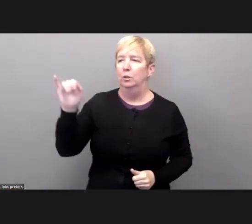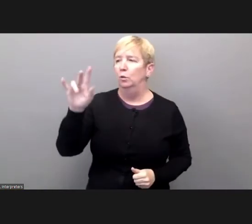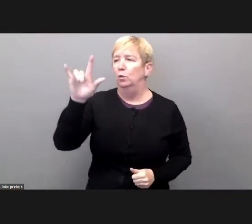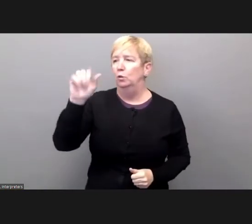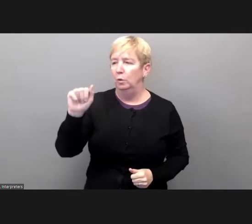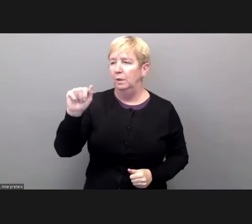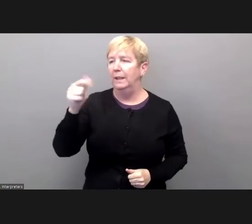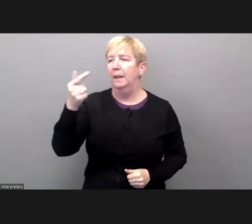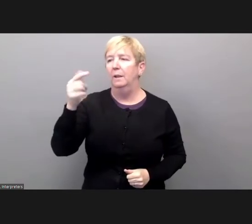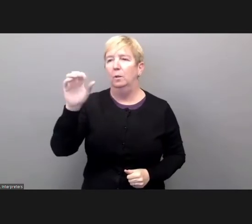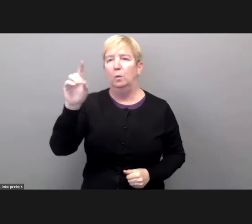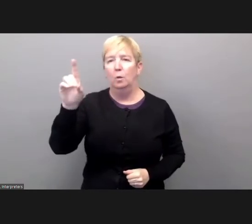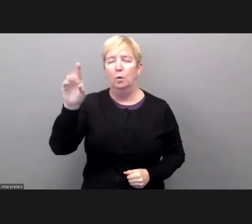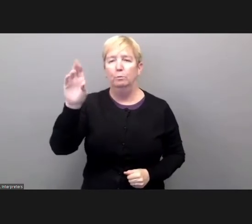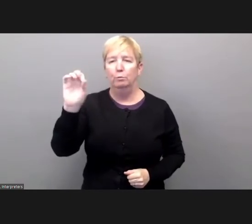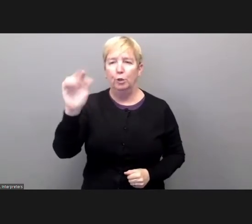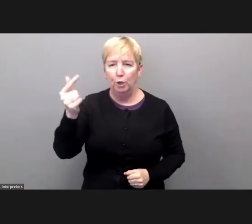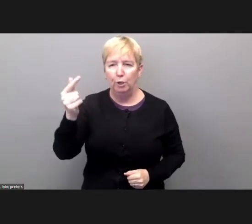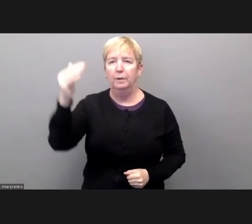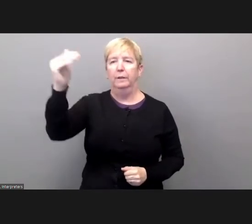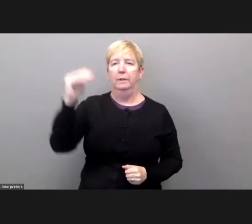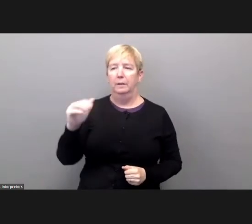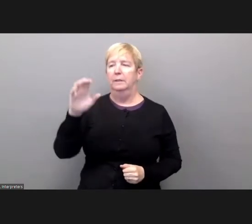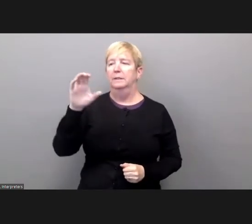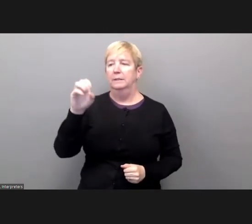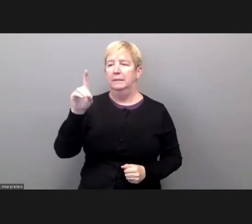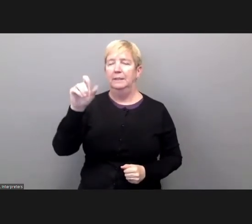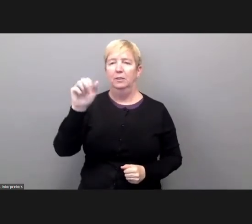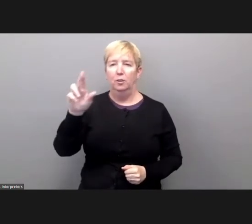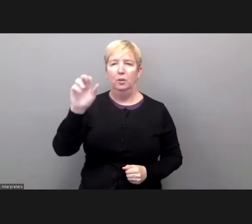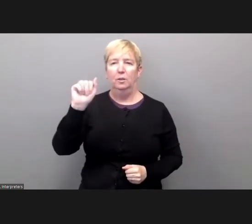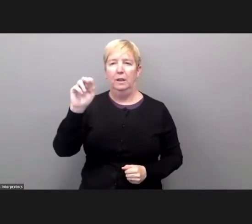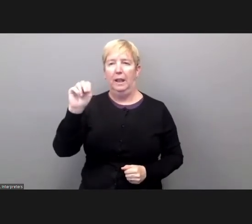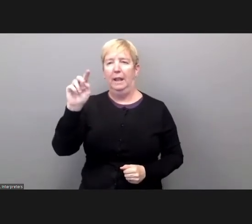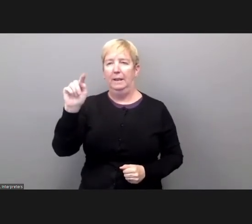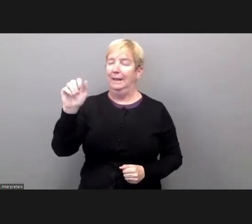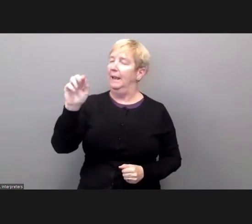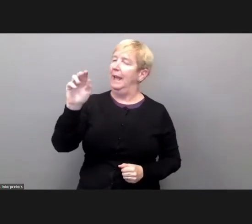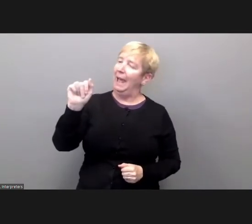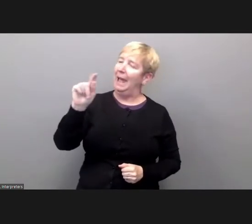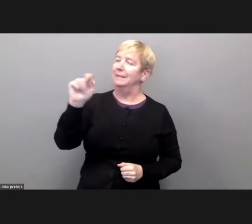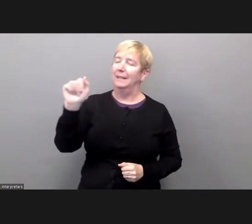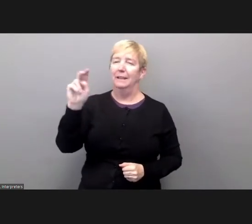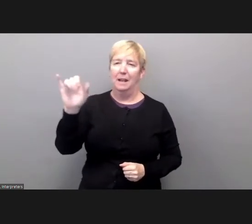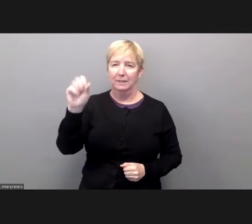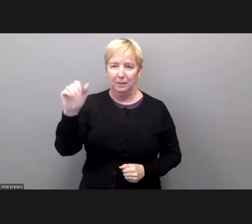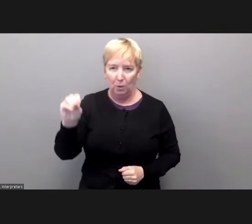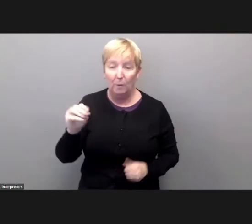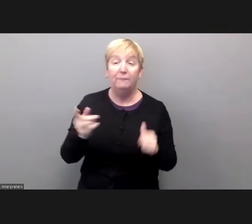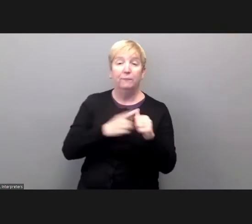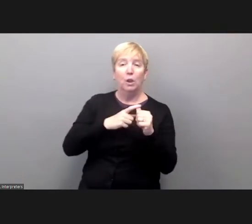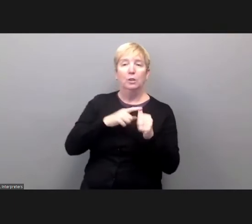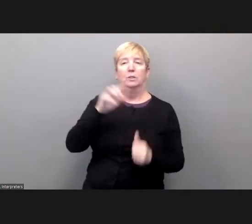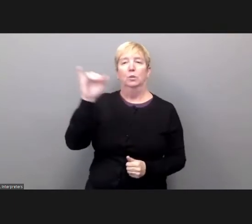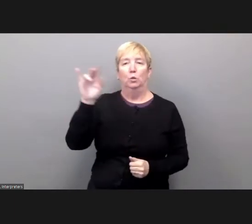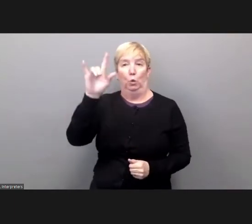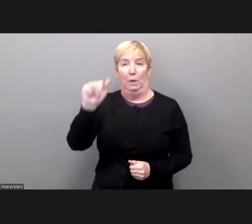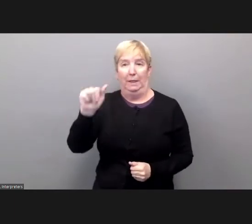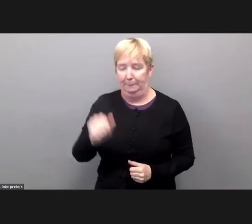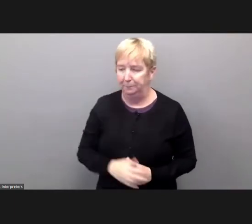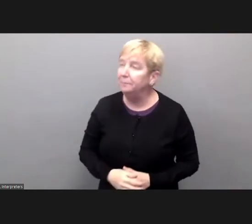Cedar Atanasio, followed by Brianna Albizu. Julia, you are unmuted. Thanks,